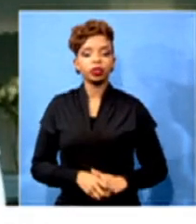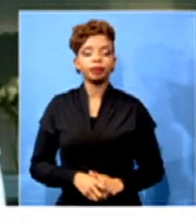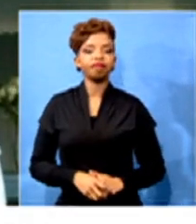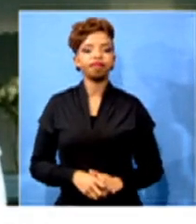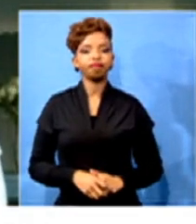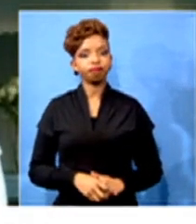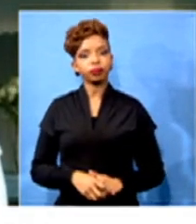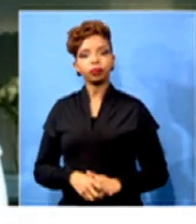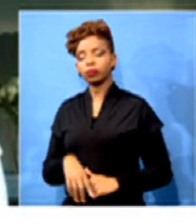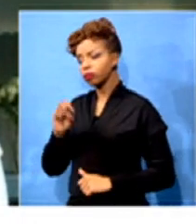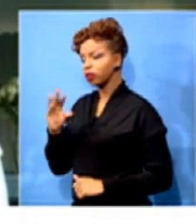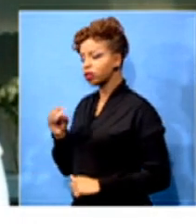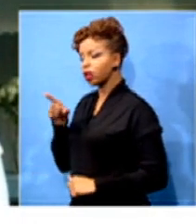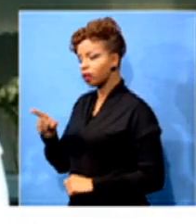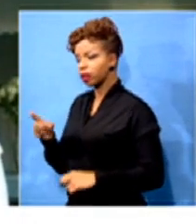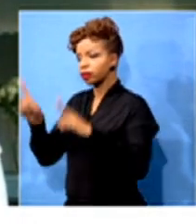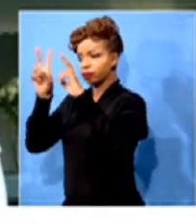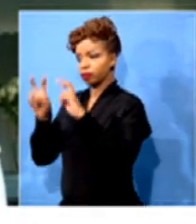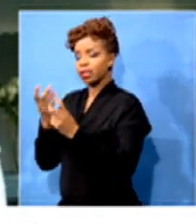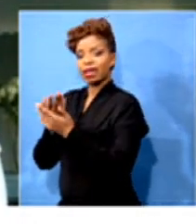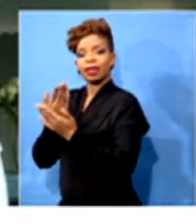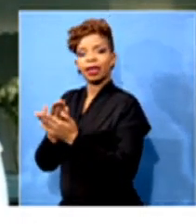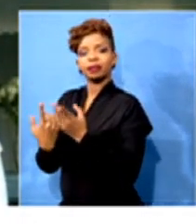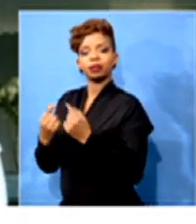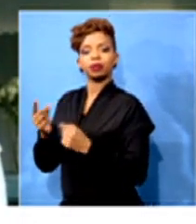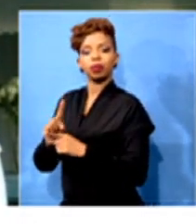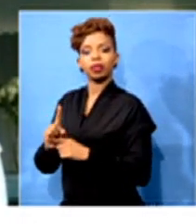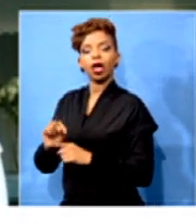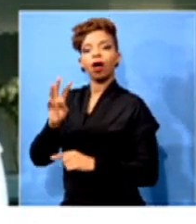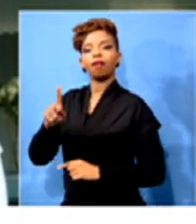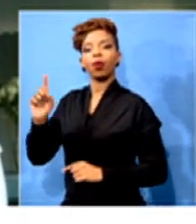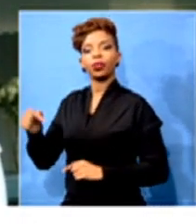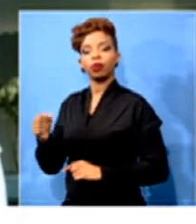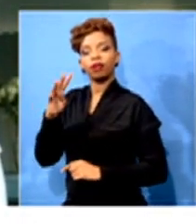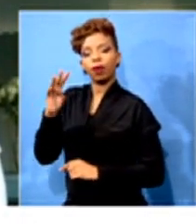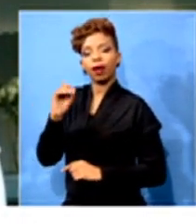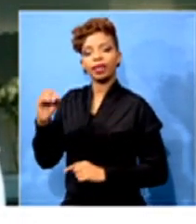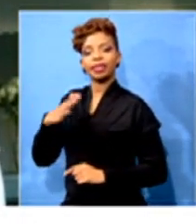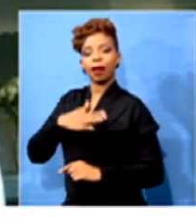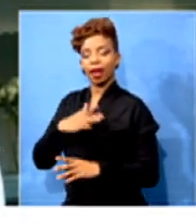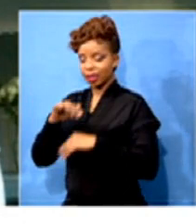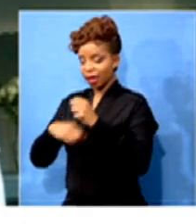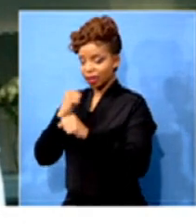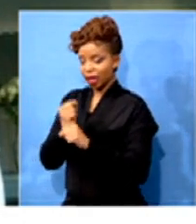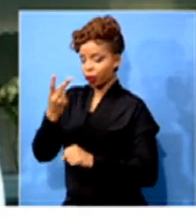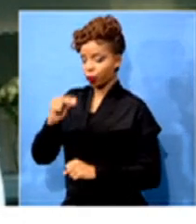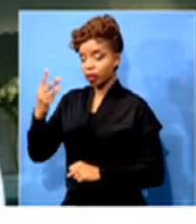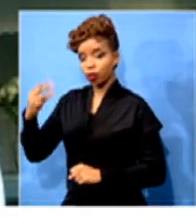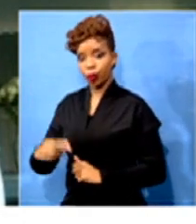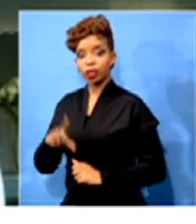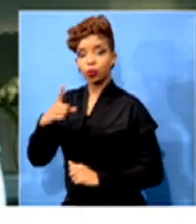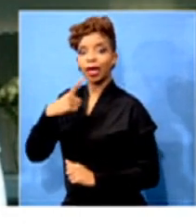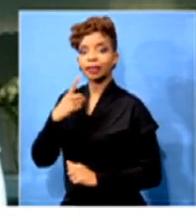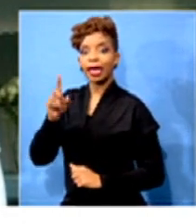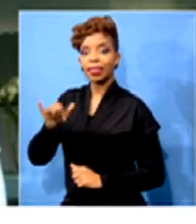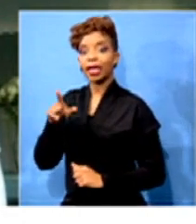the energy shortfall to reach 4,500 gigawatt hours by 2020. And you're also saying that that is likely to cost